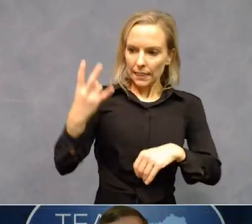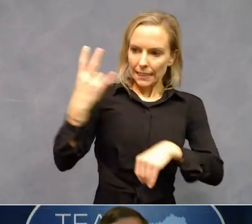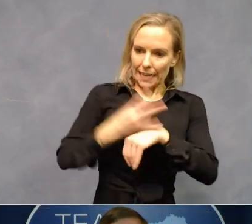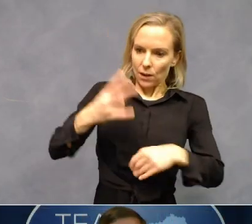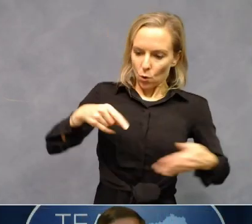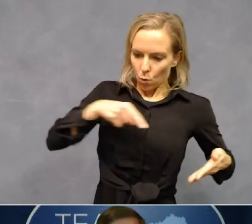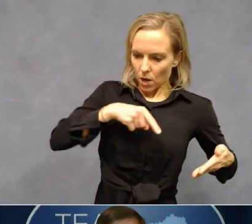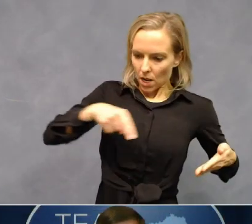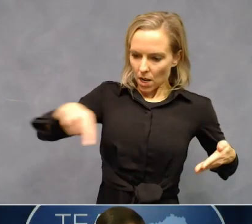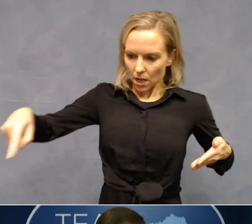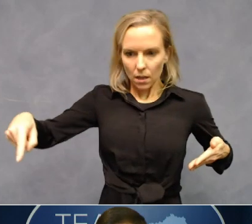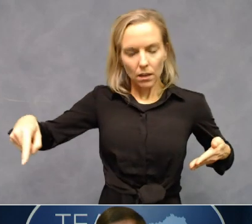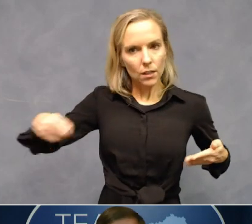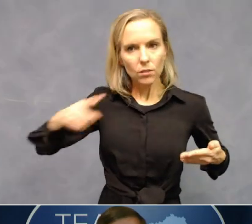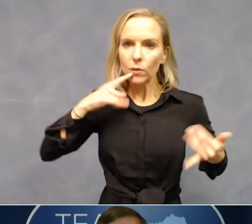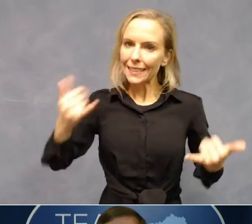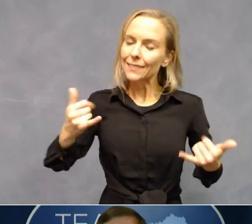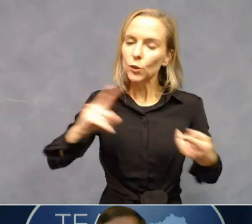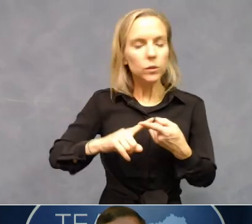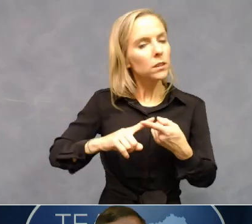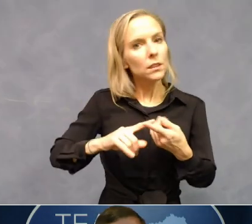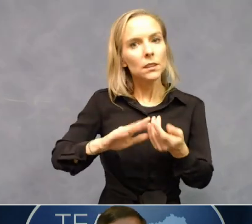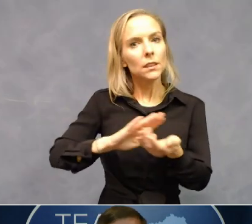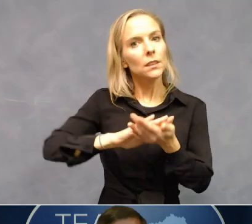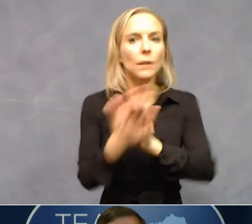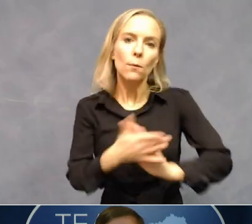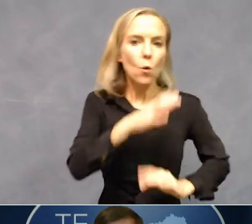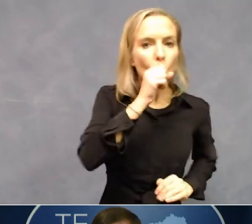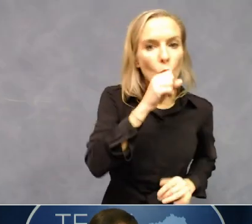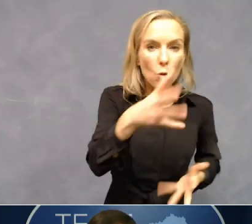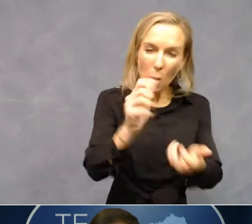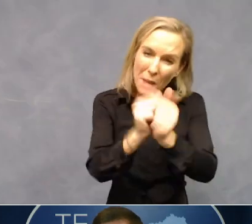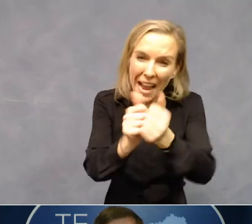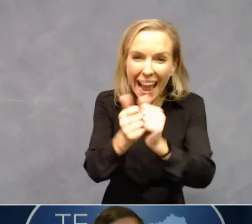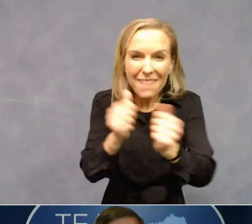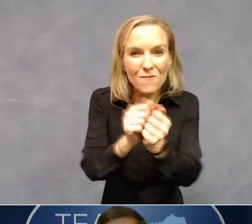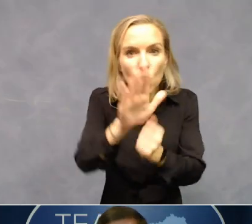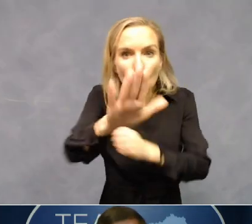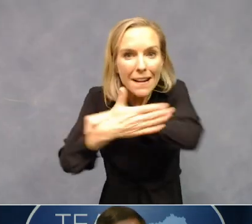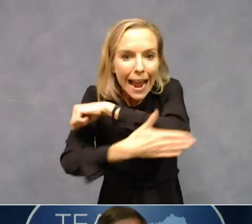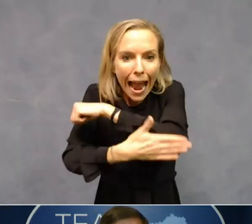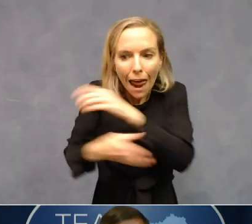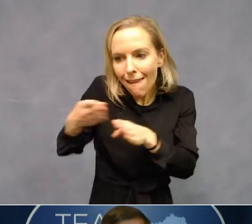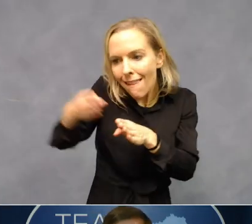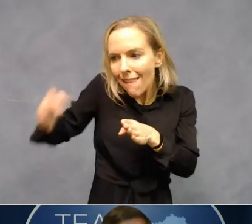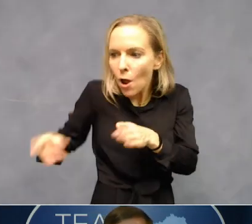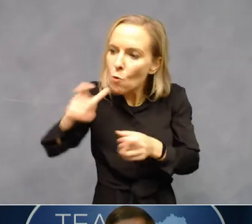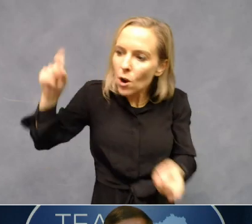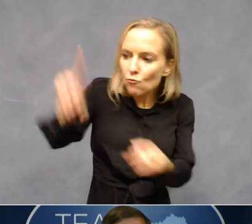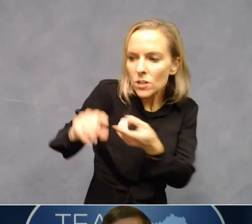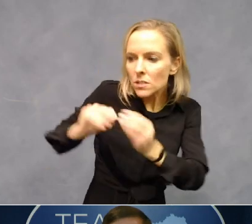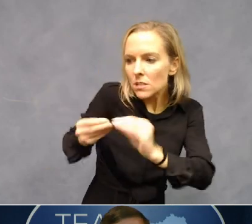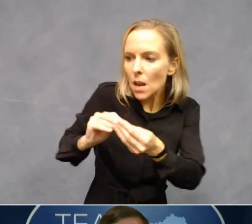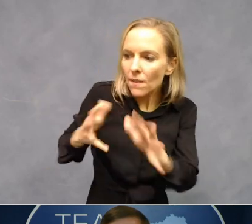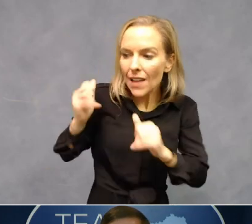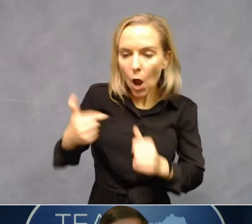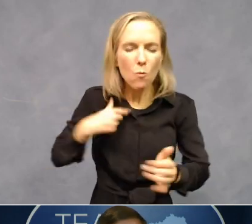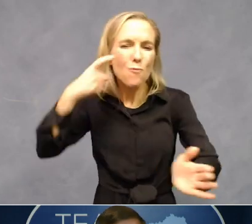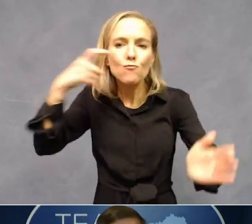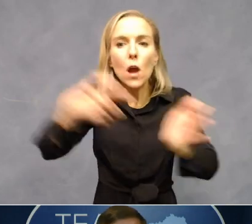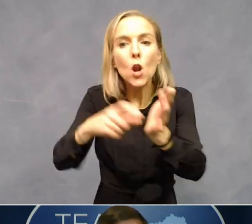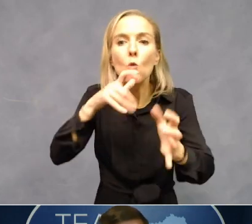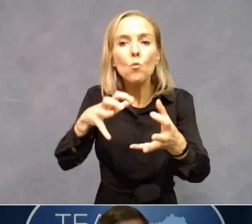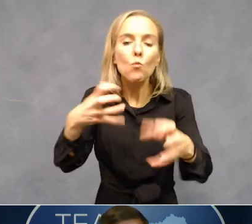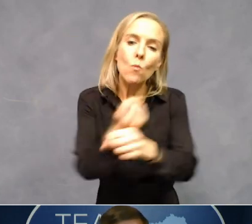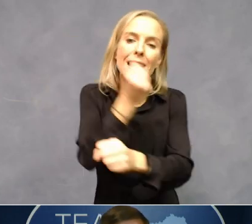out of the red. If you want to be competitive with another county next to you about who can reduce it the most, go for it. We'll recognize the winner between the two